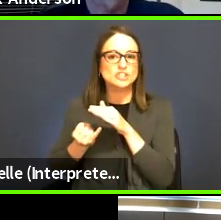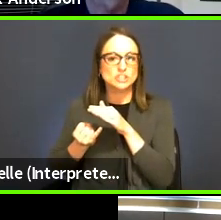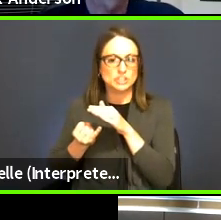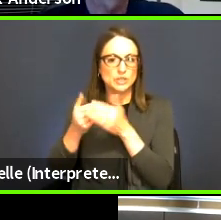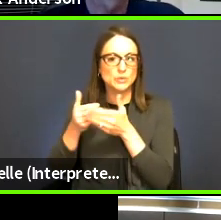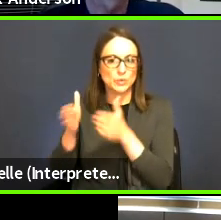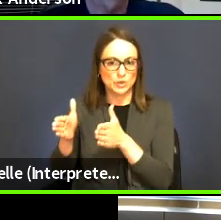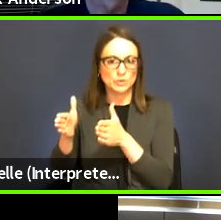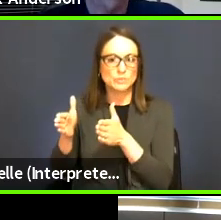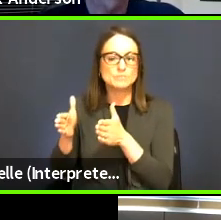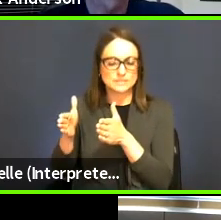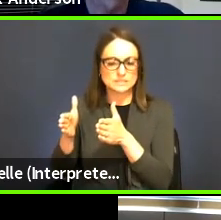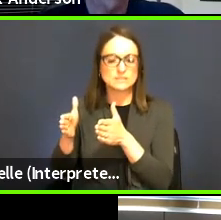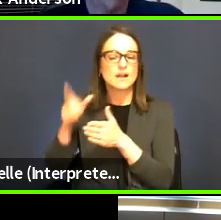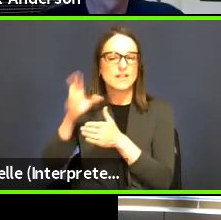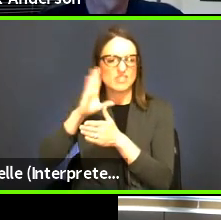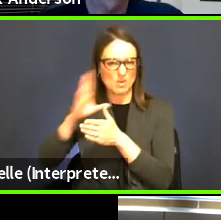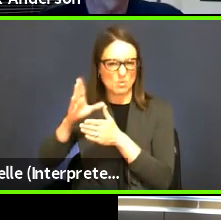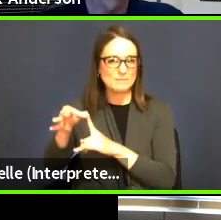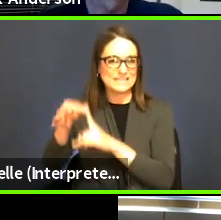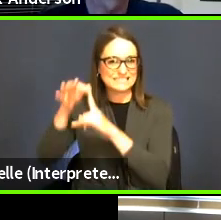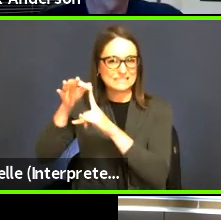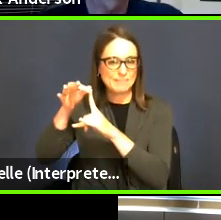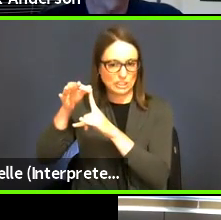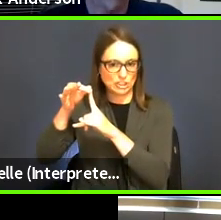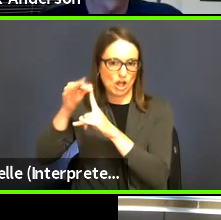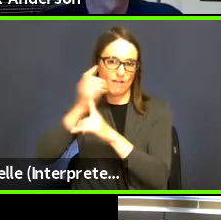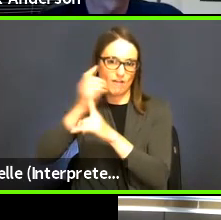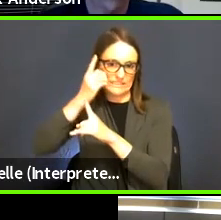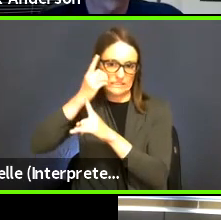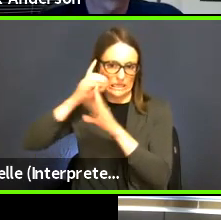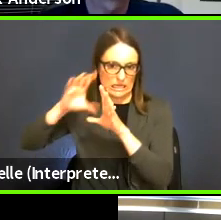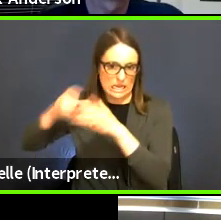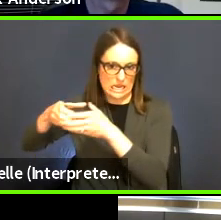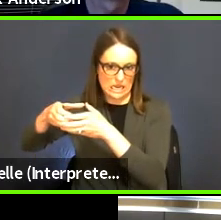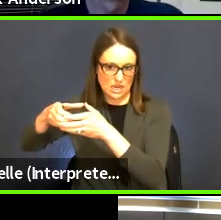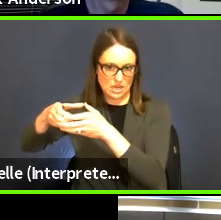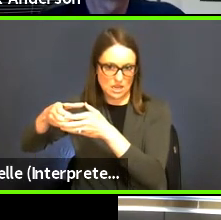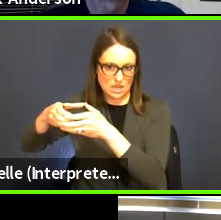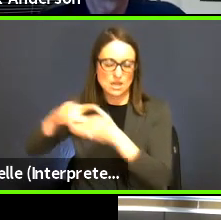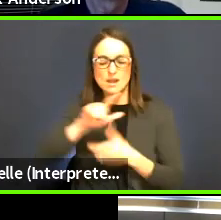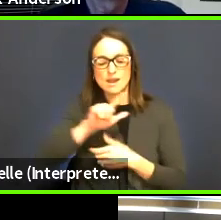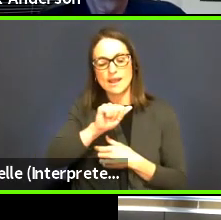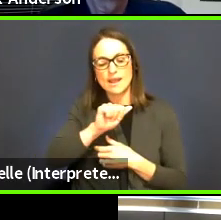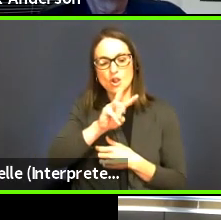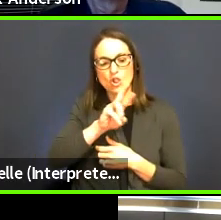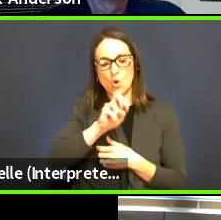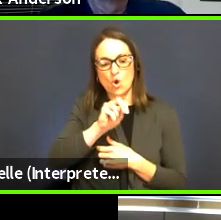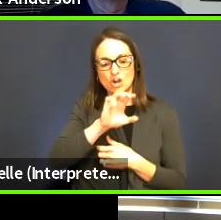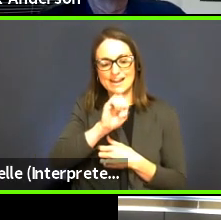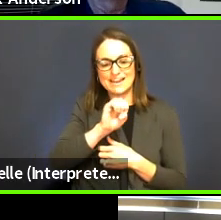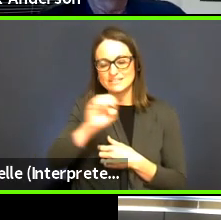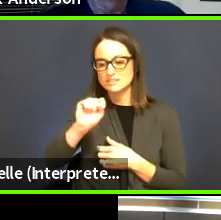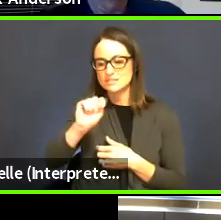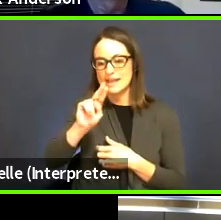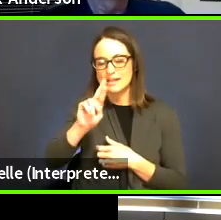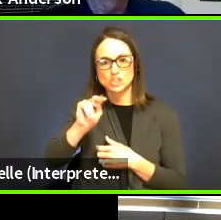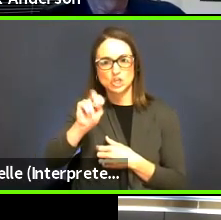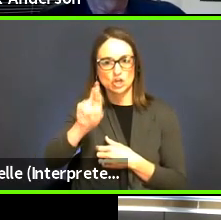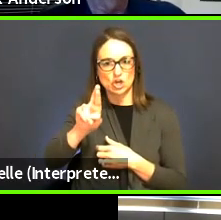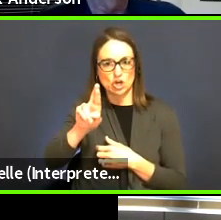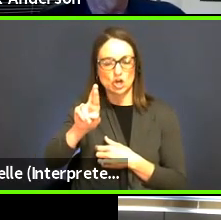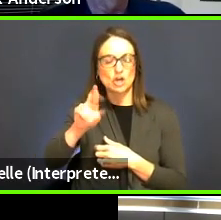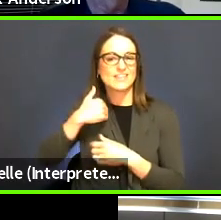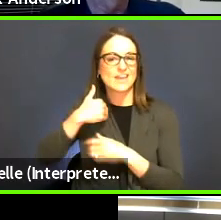those will be special facilities in Lawrenson and Turner Halls that are self-contained with their own restroom and also have their